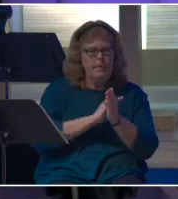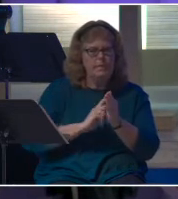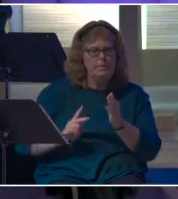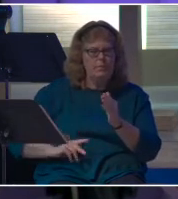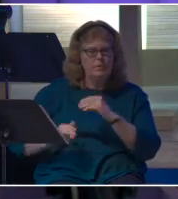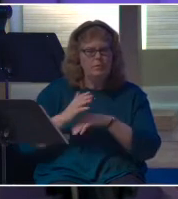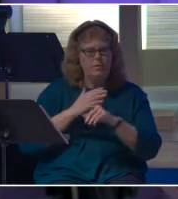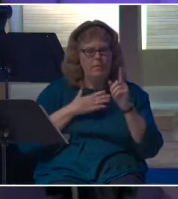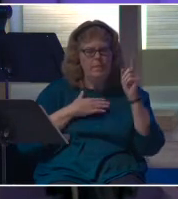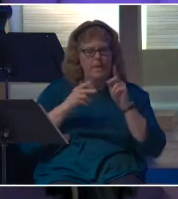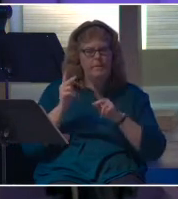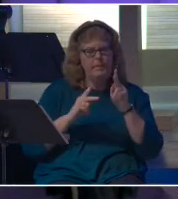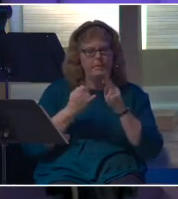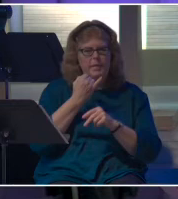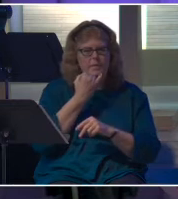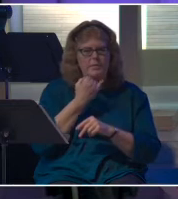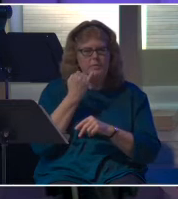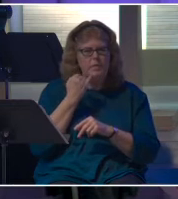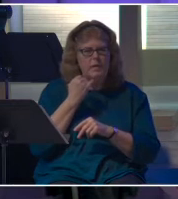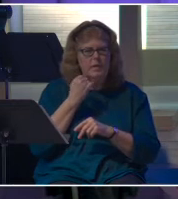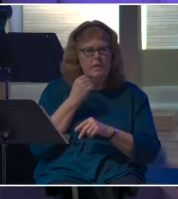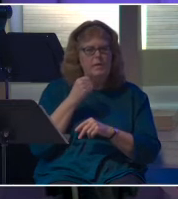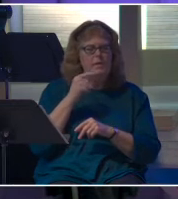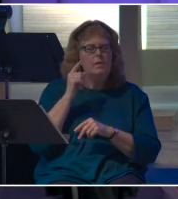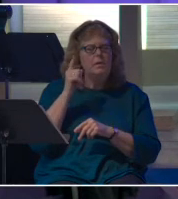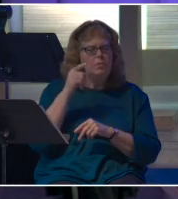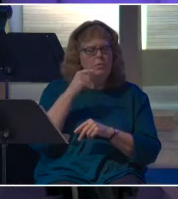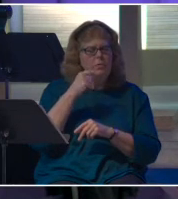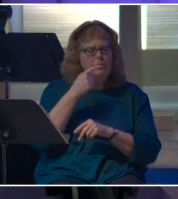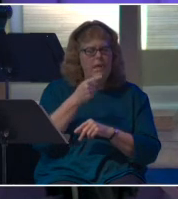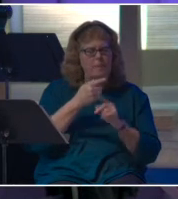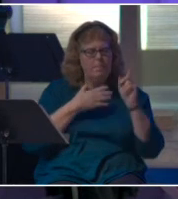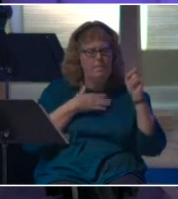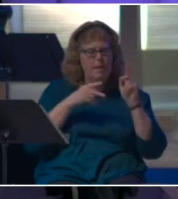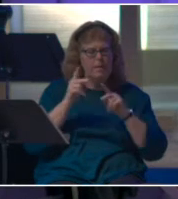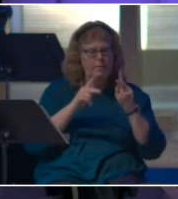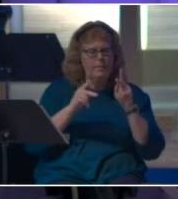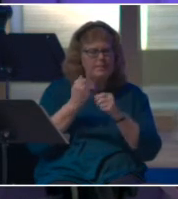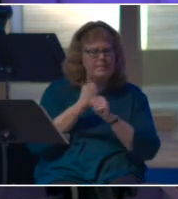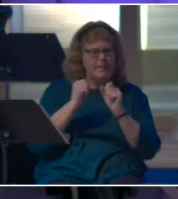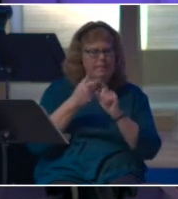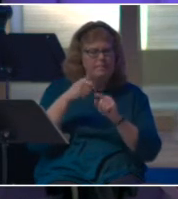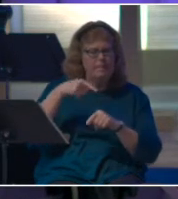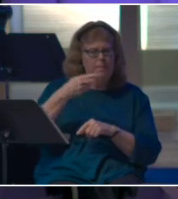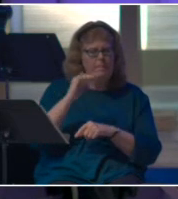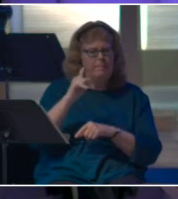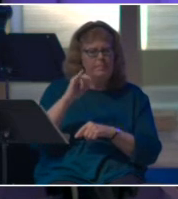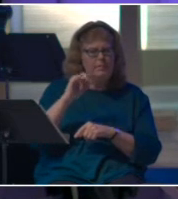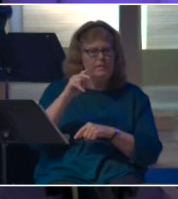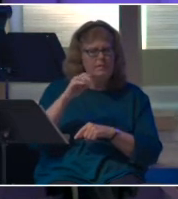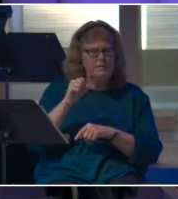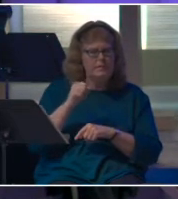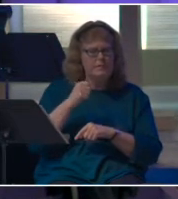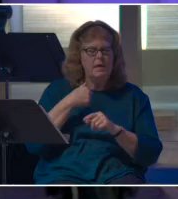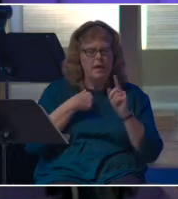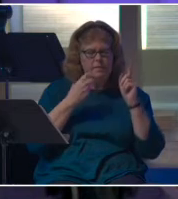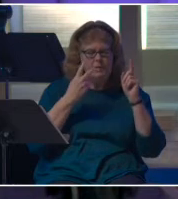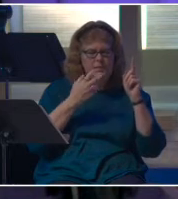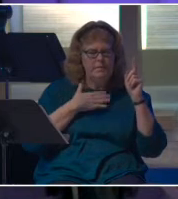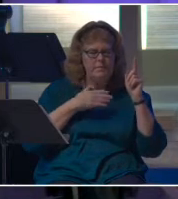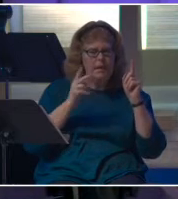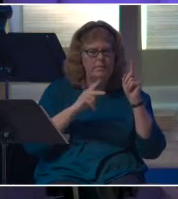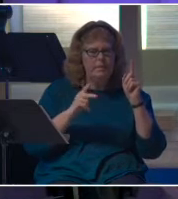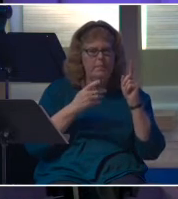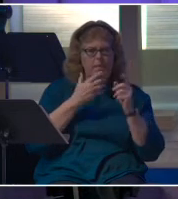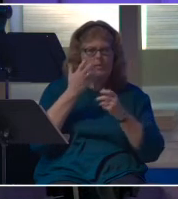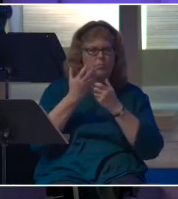my people Israel. He shall save my people from the hand of the Philistines, for I have seen my people because their